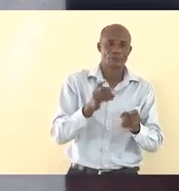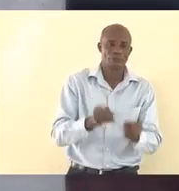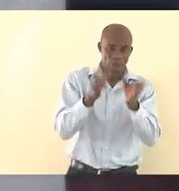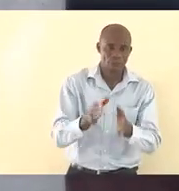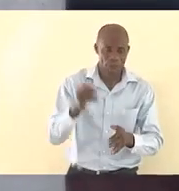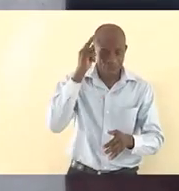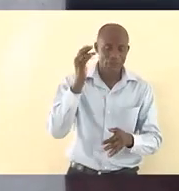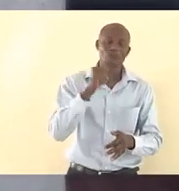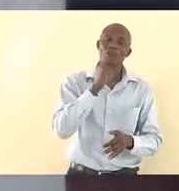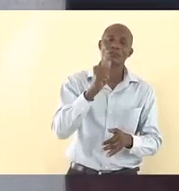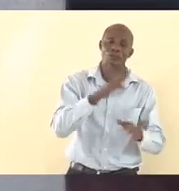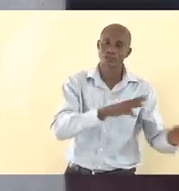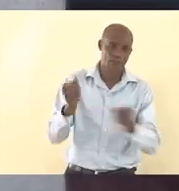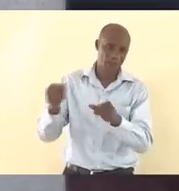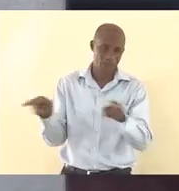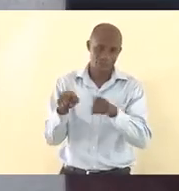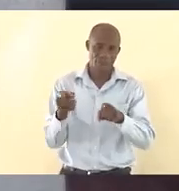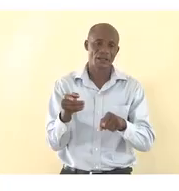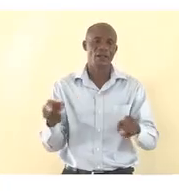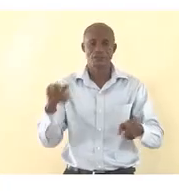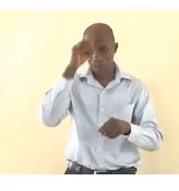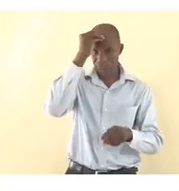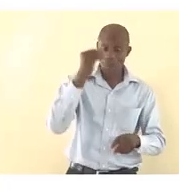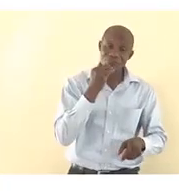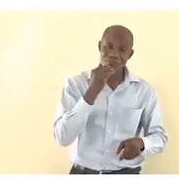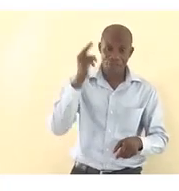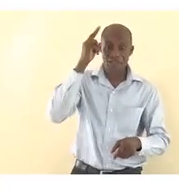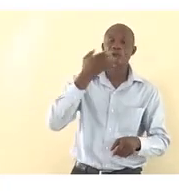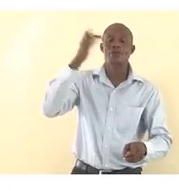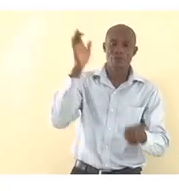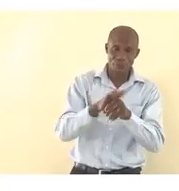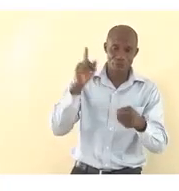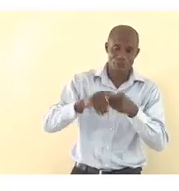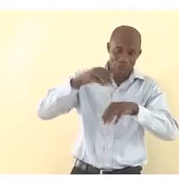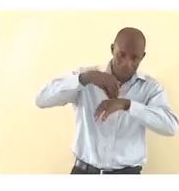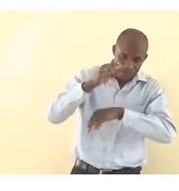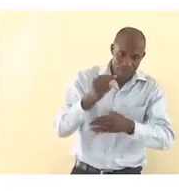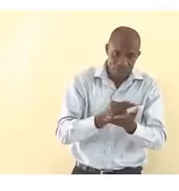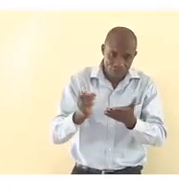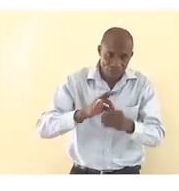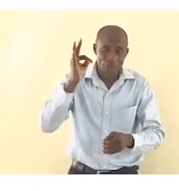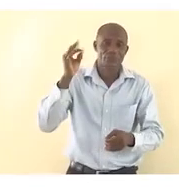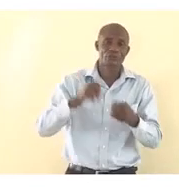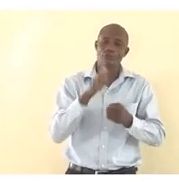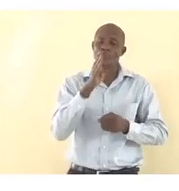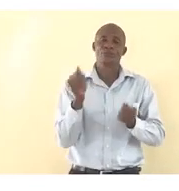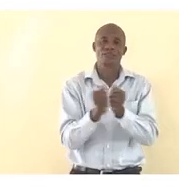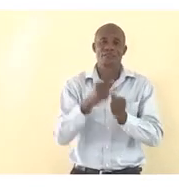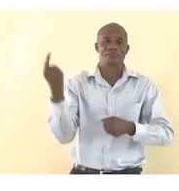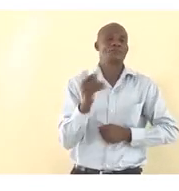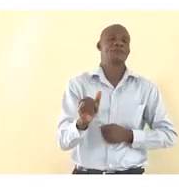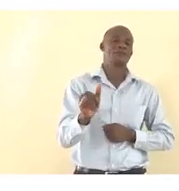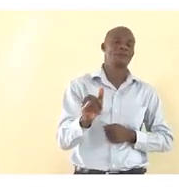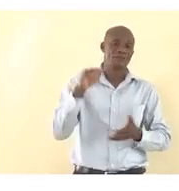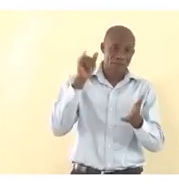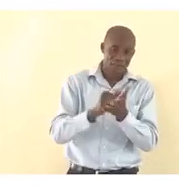them as orphans. He promised to send the Holy Spirit to be with them forever. That Holy Spirit